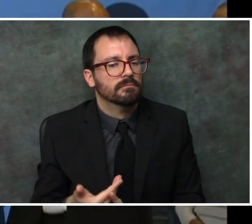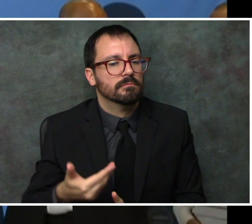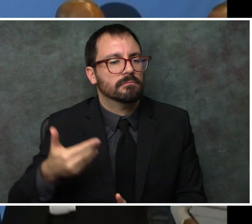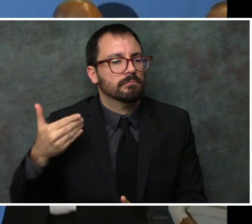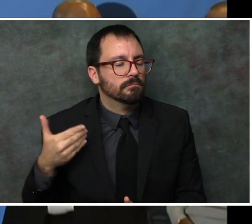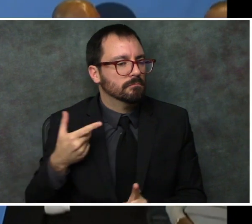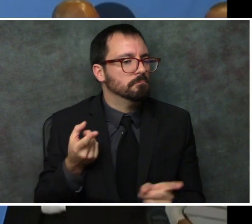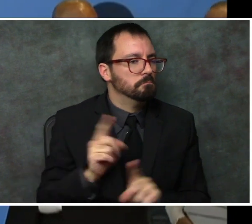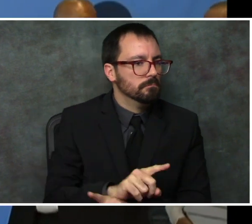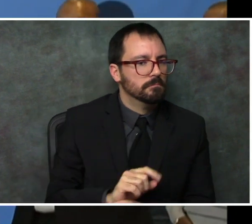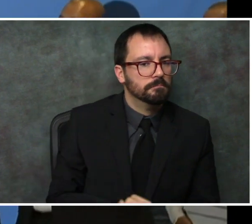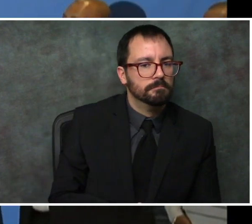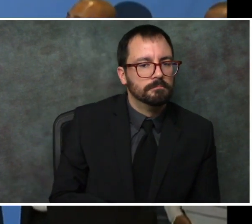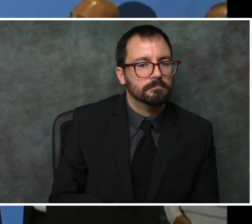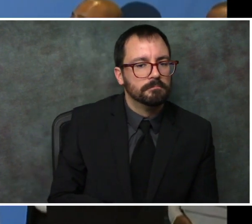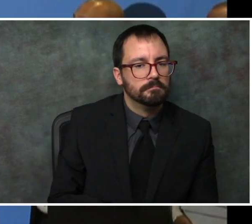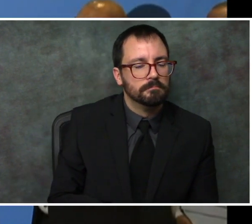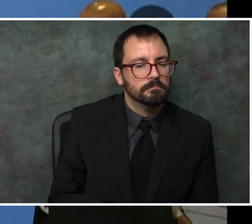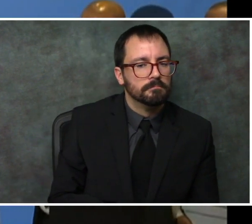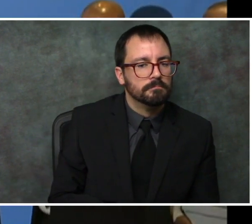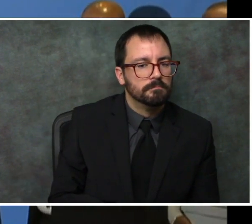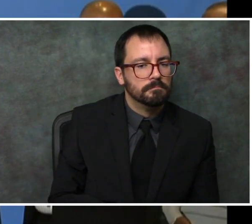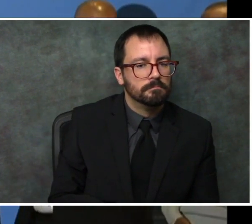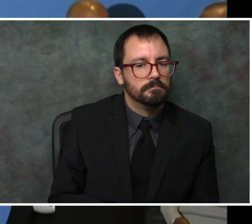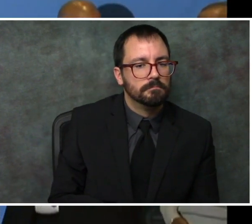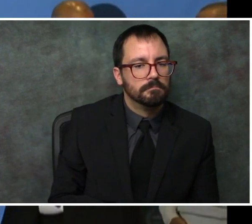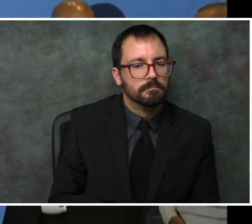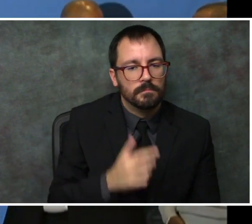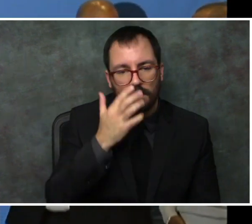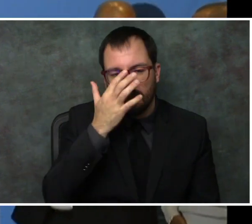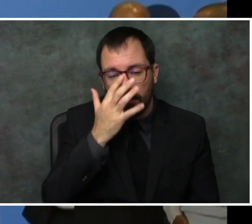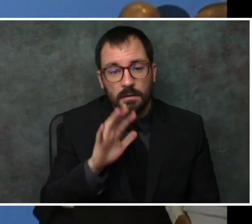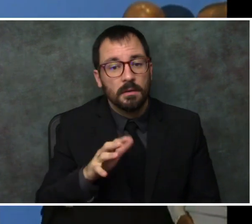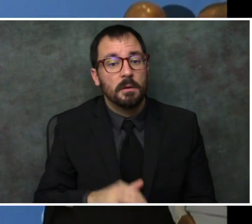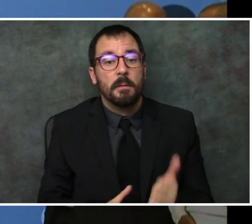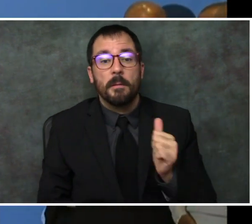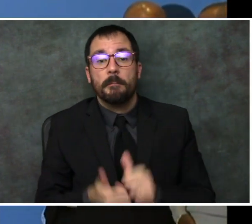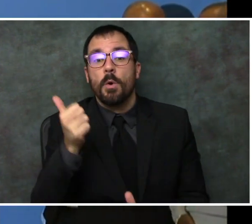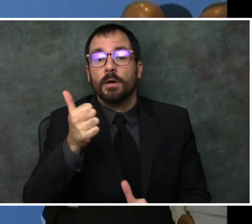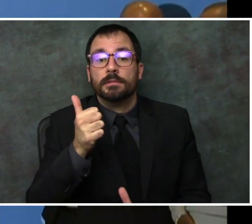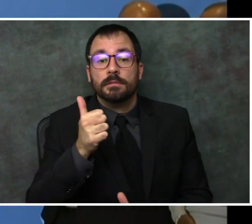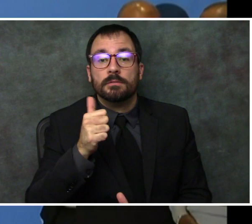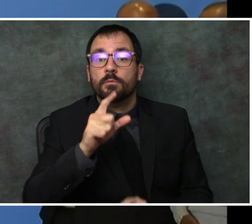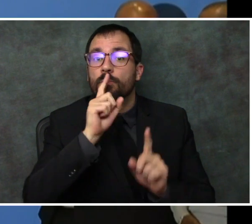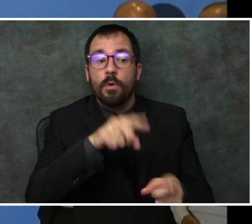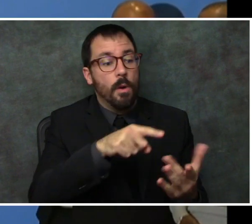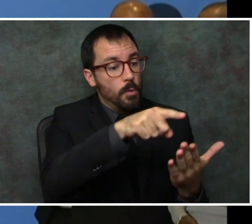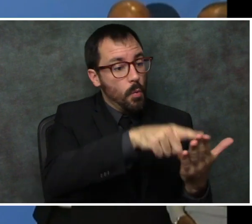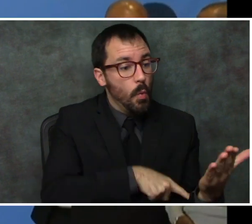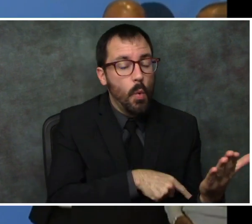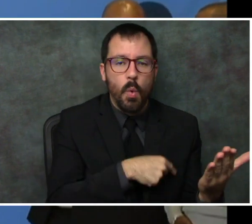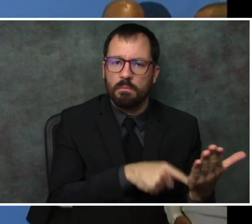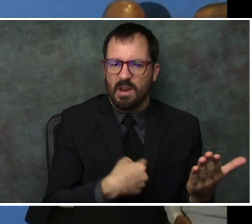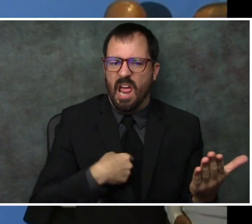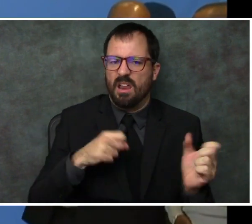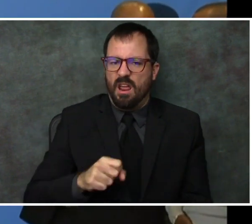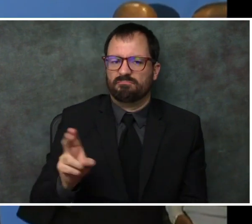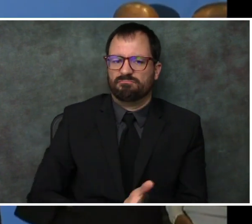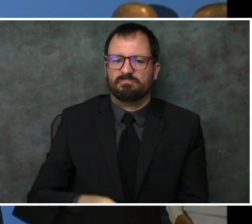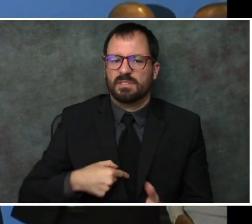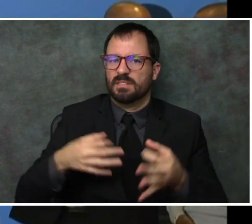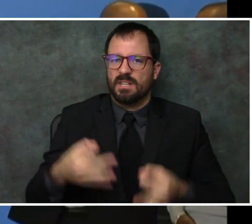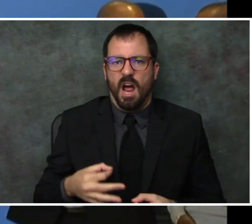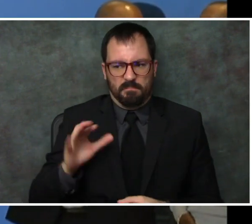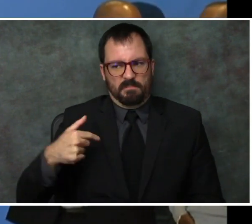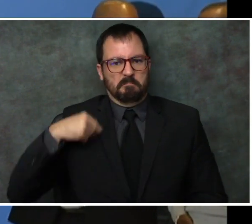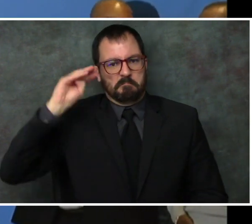Just to go back to a previous question, most of this report can be done by executive order by the mayor's office. There will be some collaboration